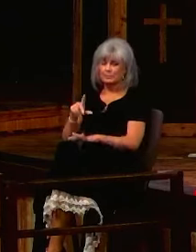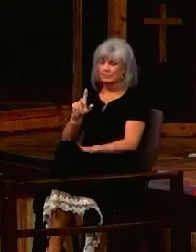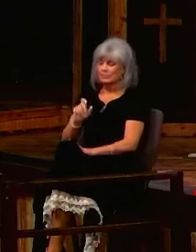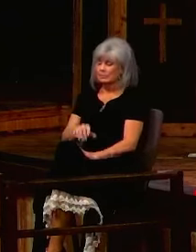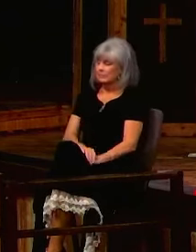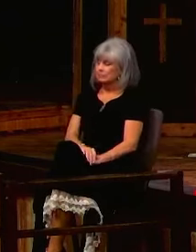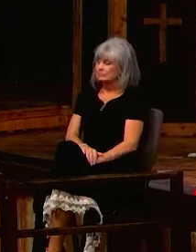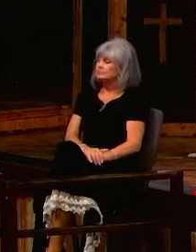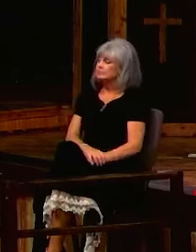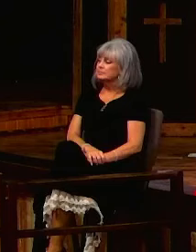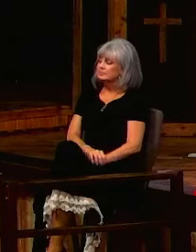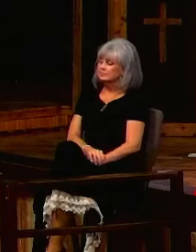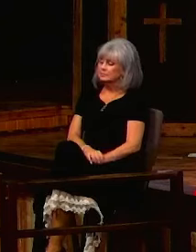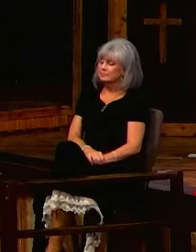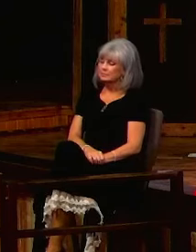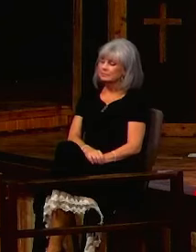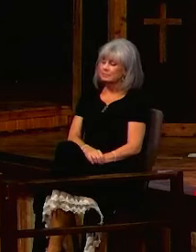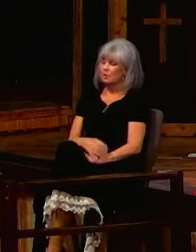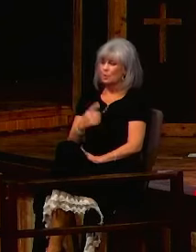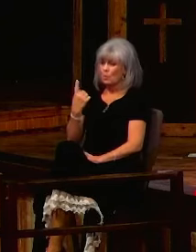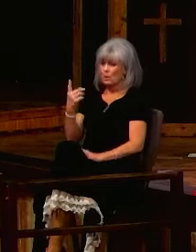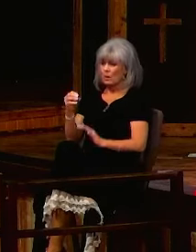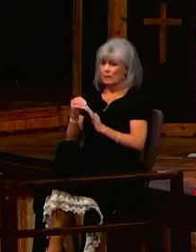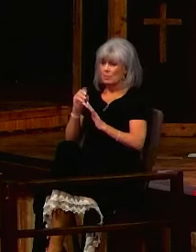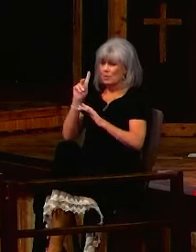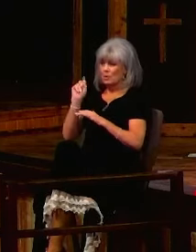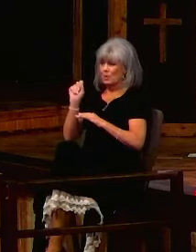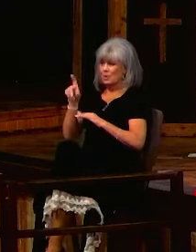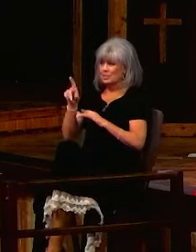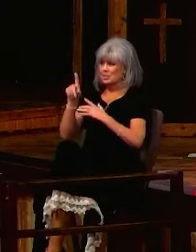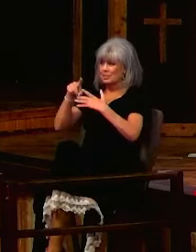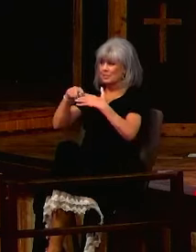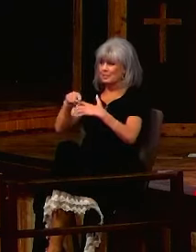Or it'll be one more question until 4 p.m.